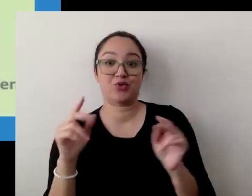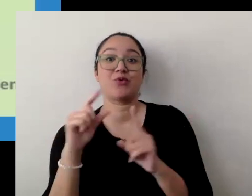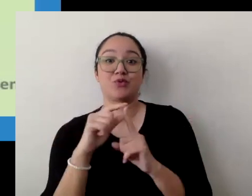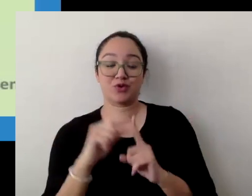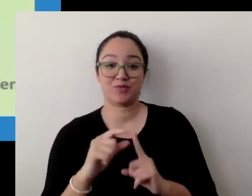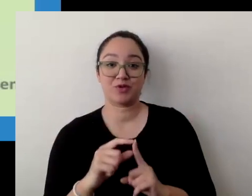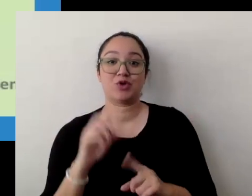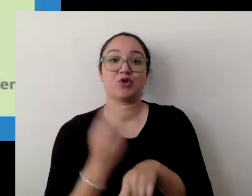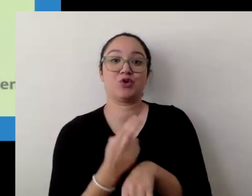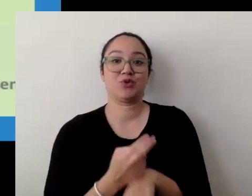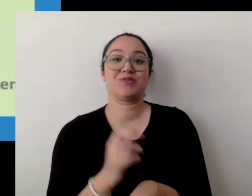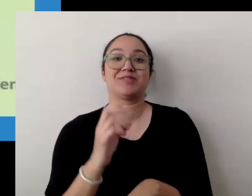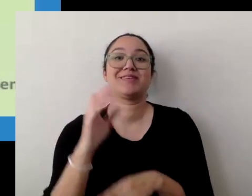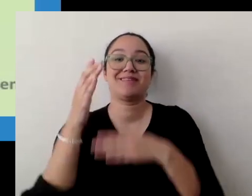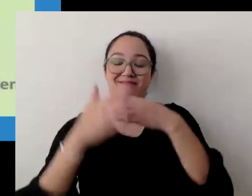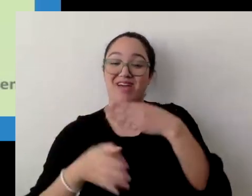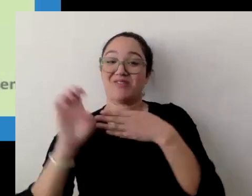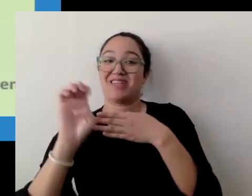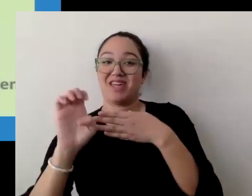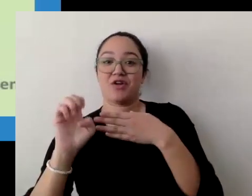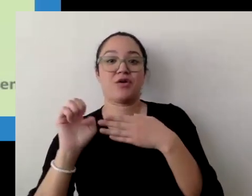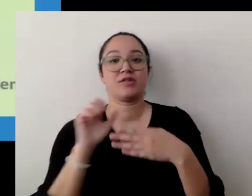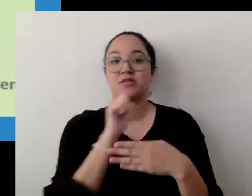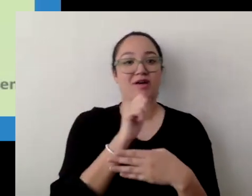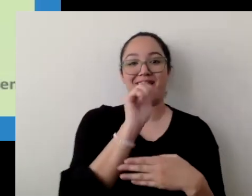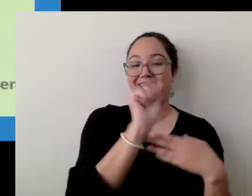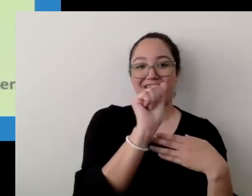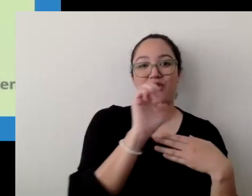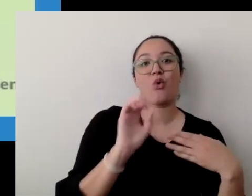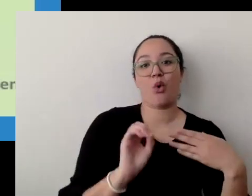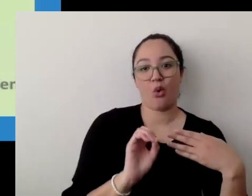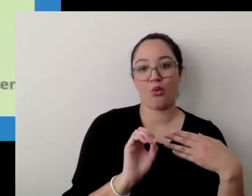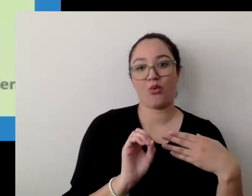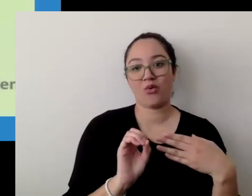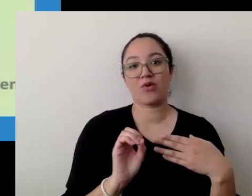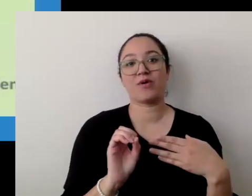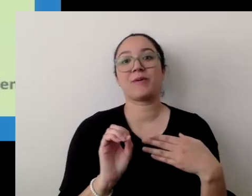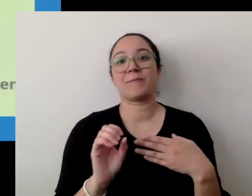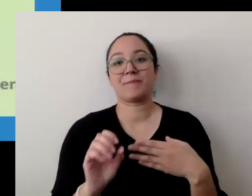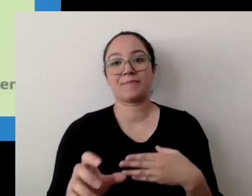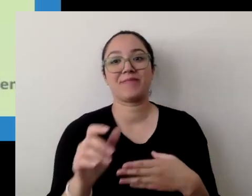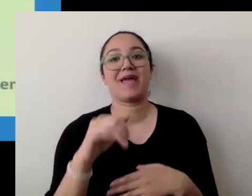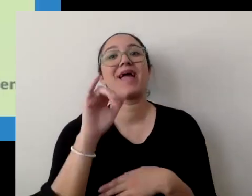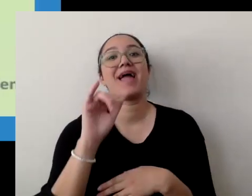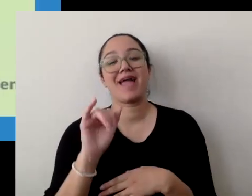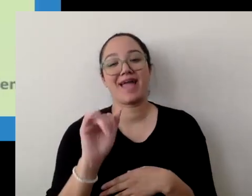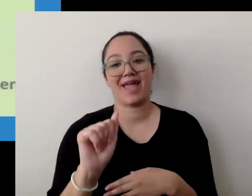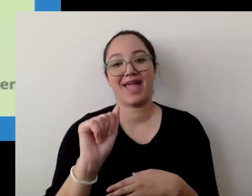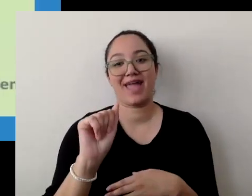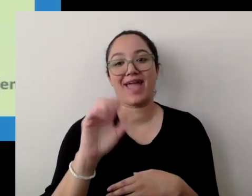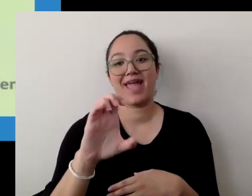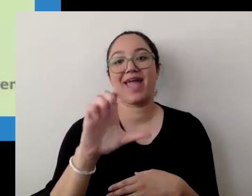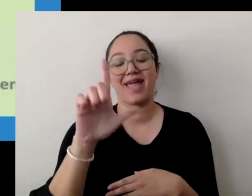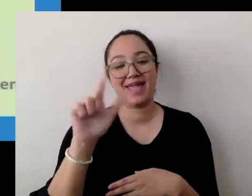final E instead of an A or an O. So because Oh, it's a like lot ella. Ella es ella,